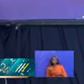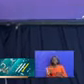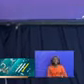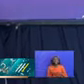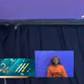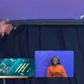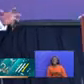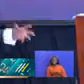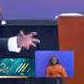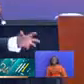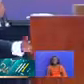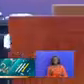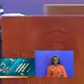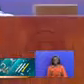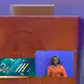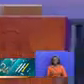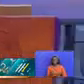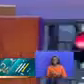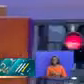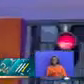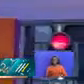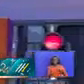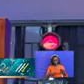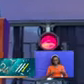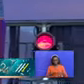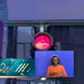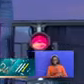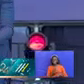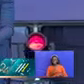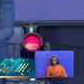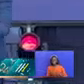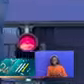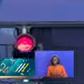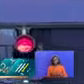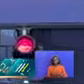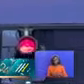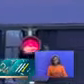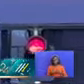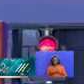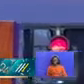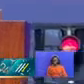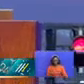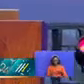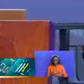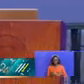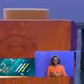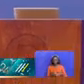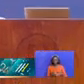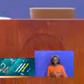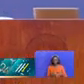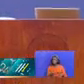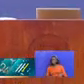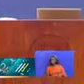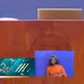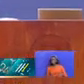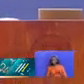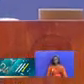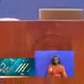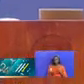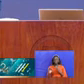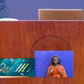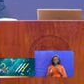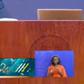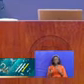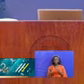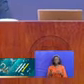and with God and there are footprints that can be pursued the Lord is calling the church not into an age